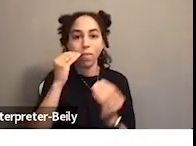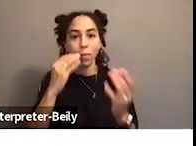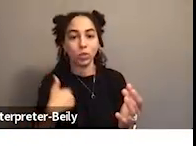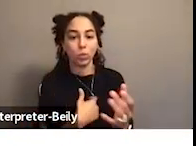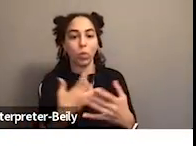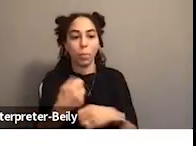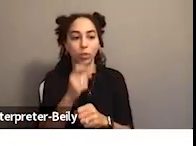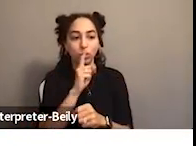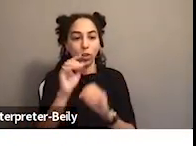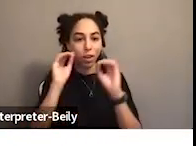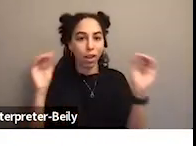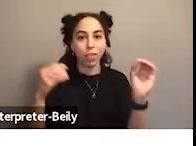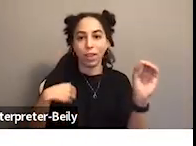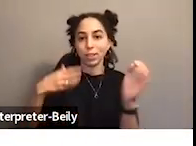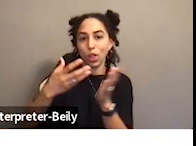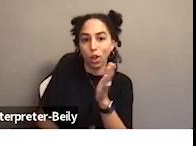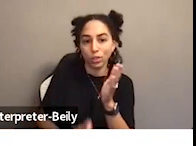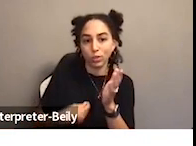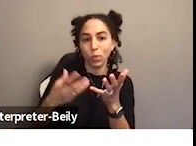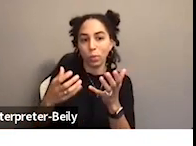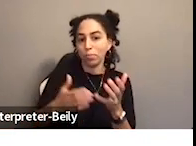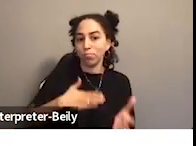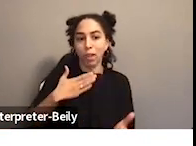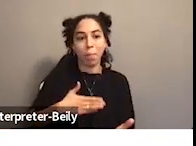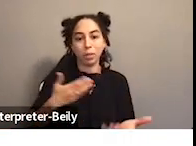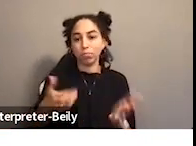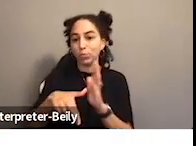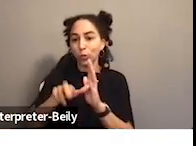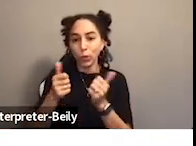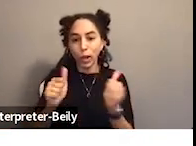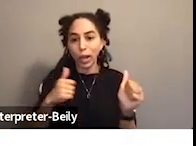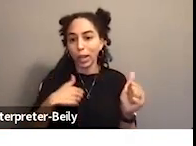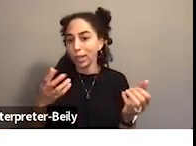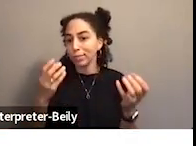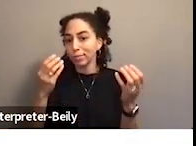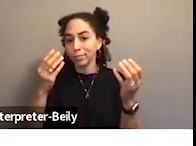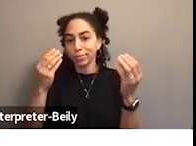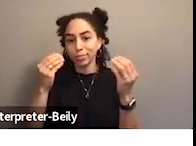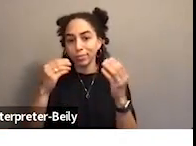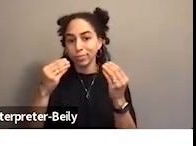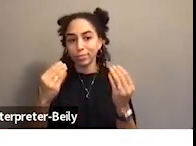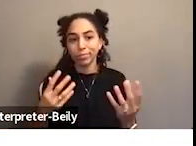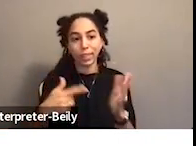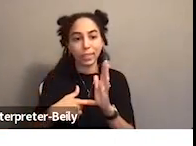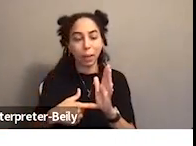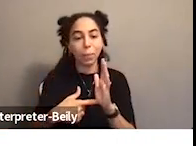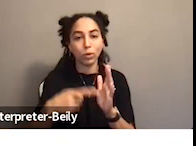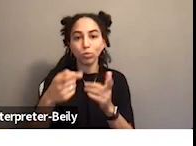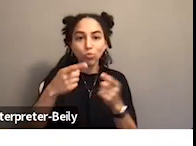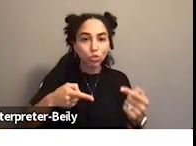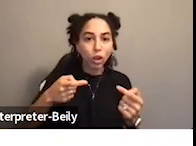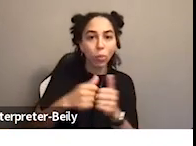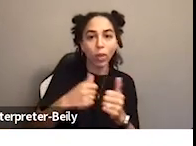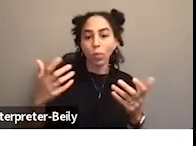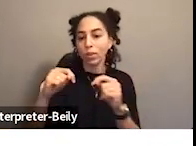nothing gets lost, so we'd be happy to take a look at any examples of what you're struggling with, what teams are